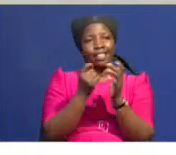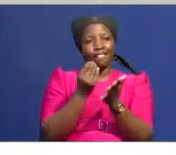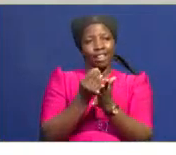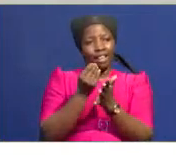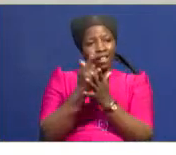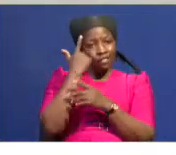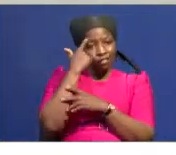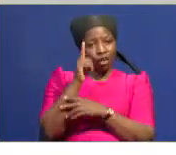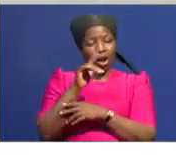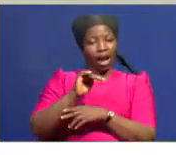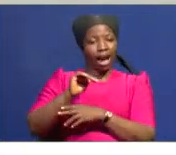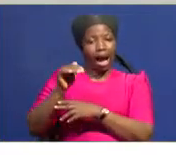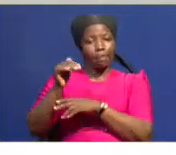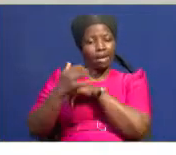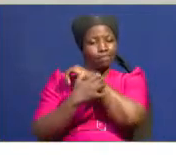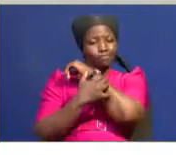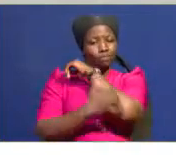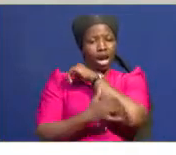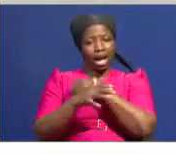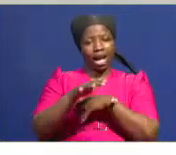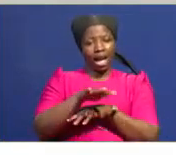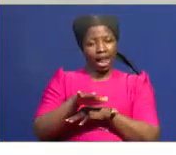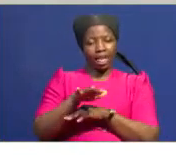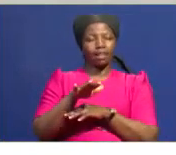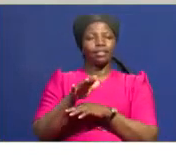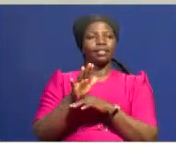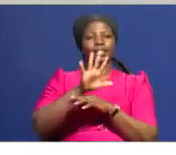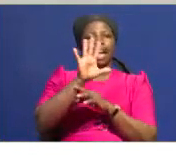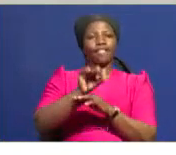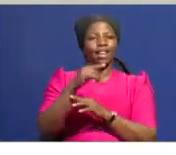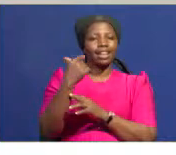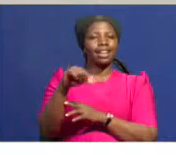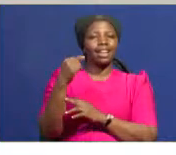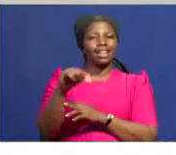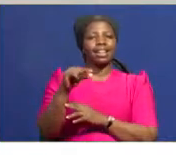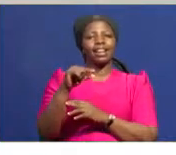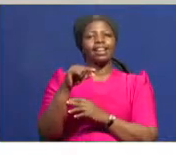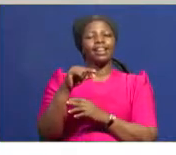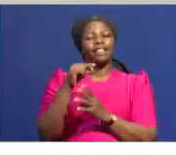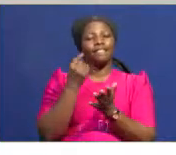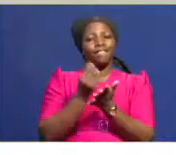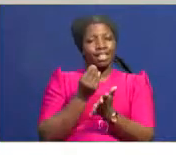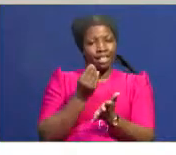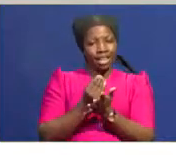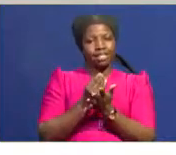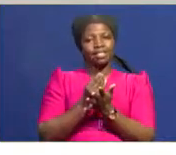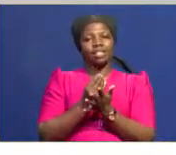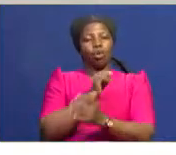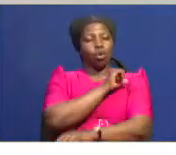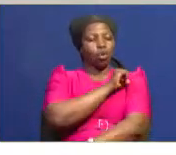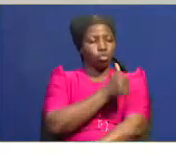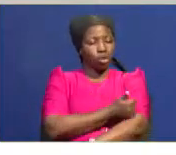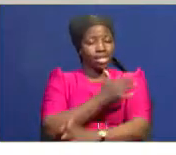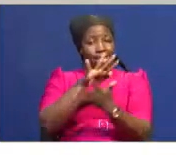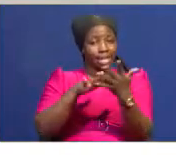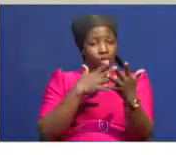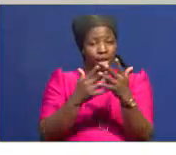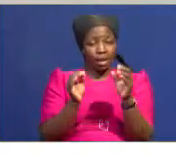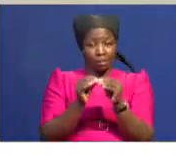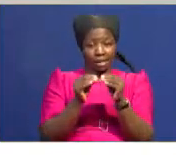poor-dominated discussions at the African Green Climate Finance National Designated Authorities Network meeting ahead of